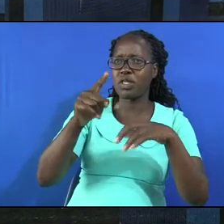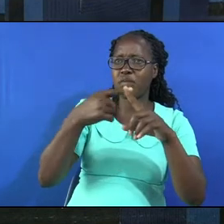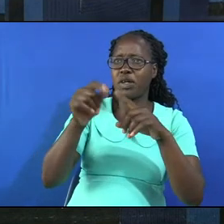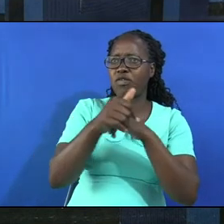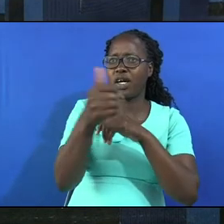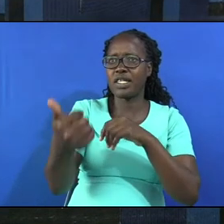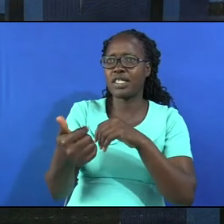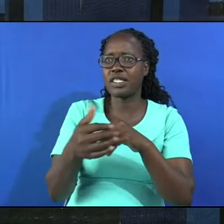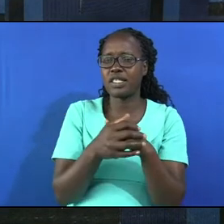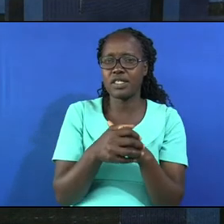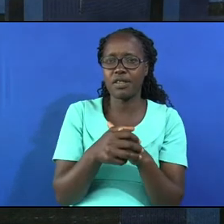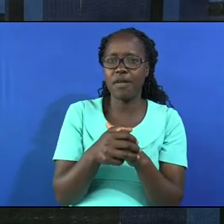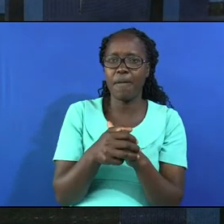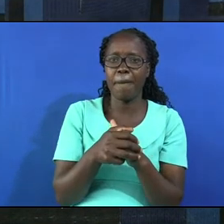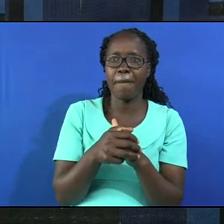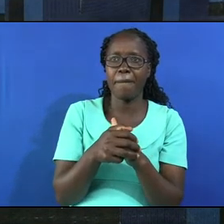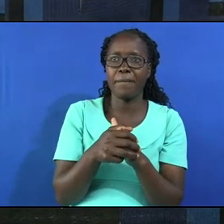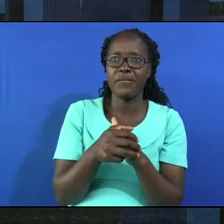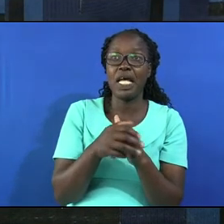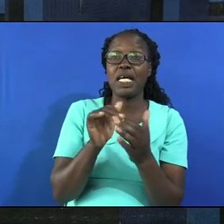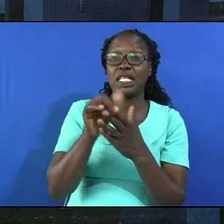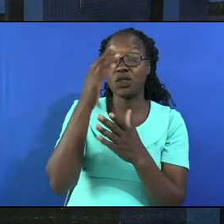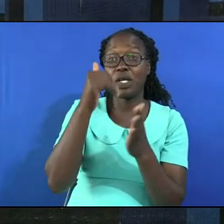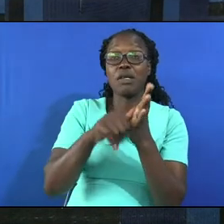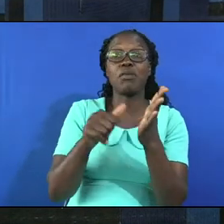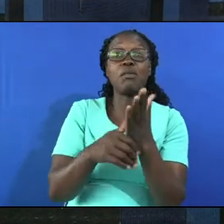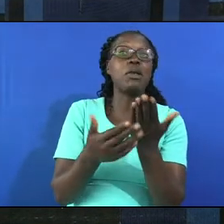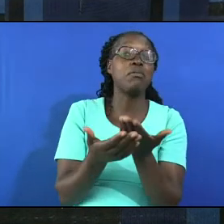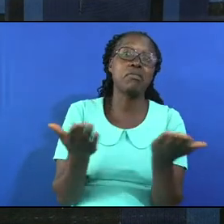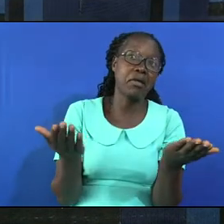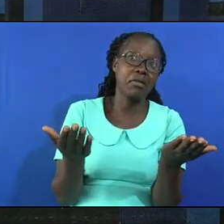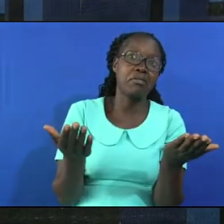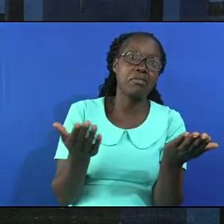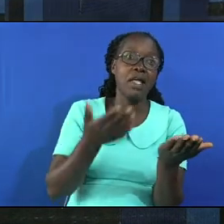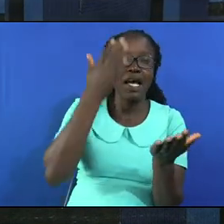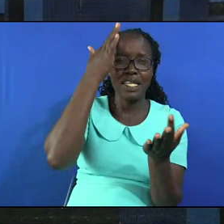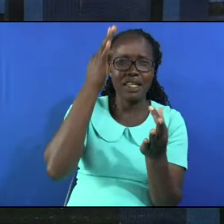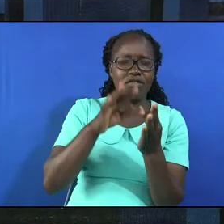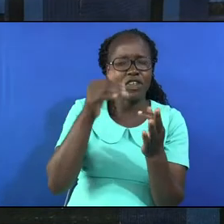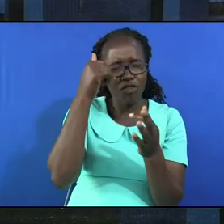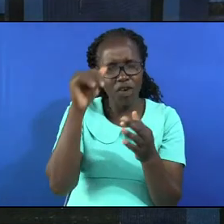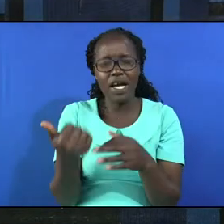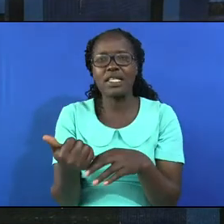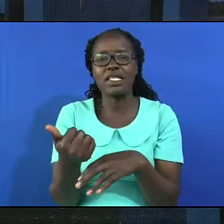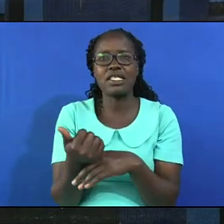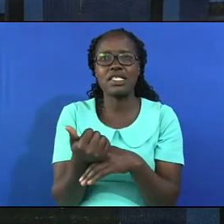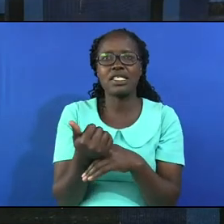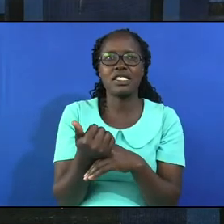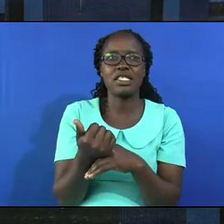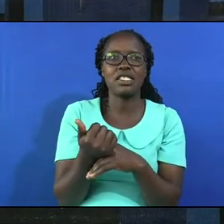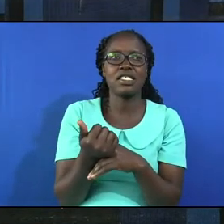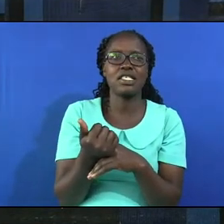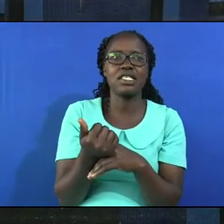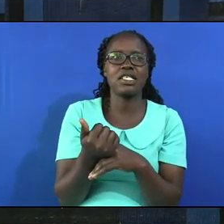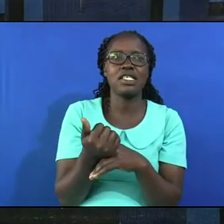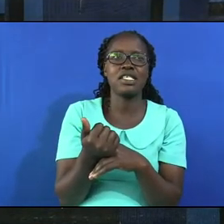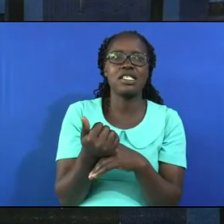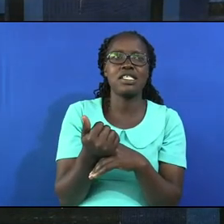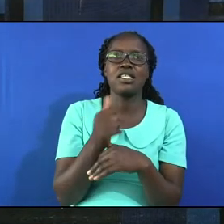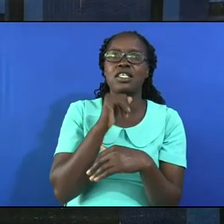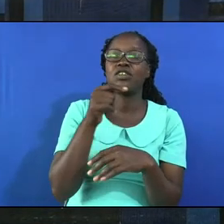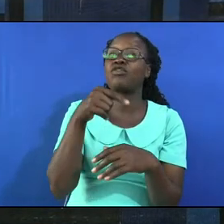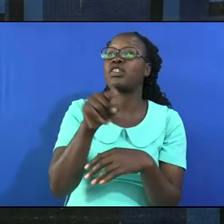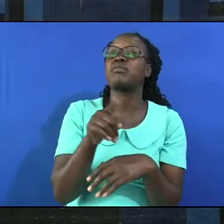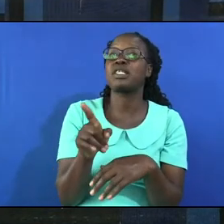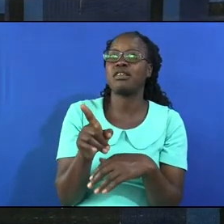who? For others. And that's where the problem is. Their faith was for others. Their faith was not